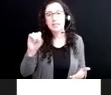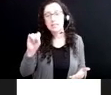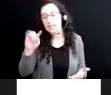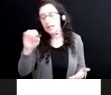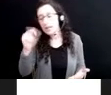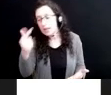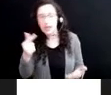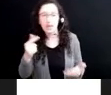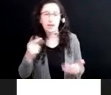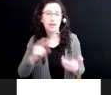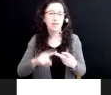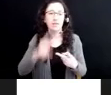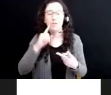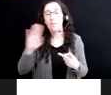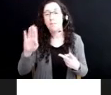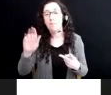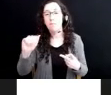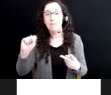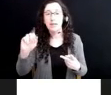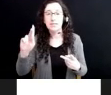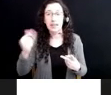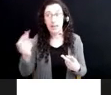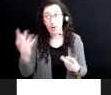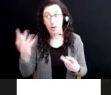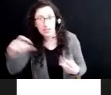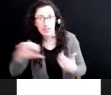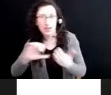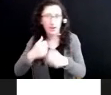how many basking structures, that sort of thing.